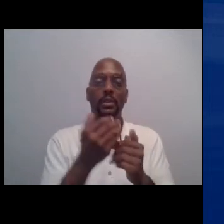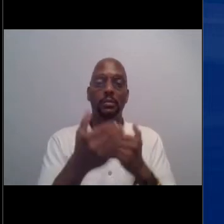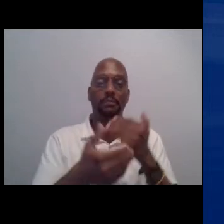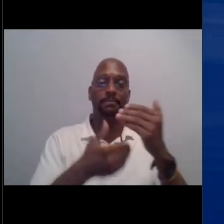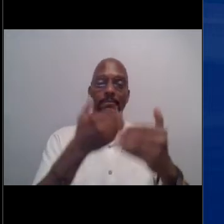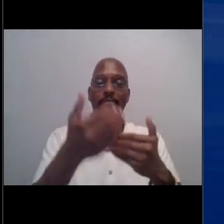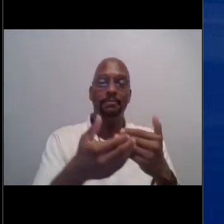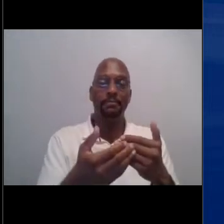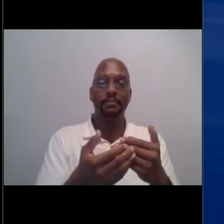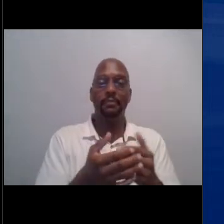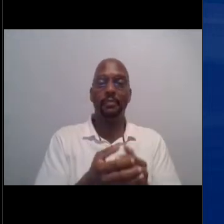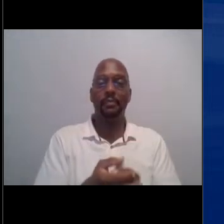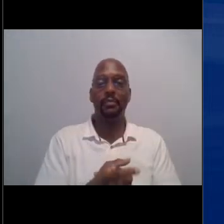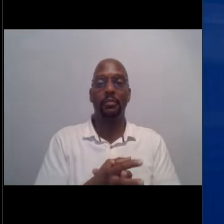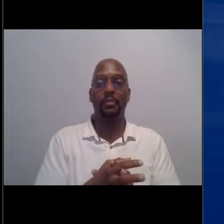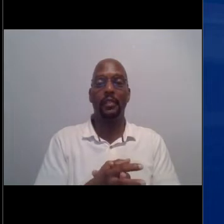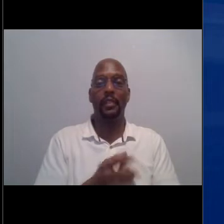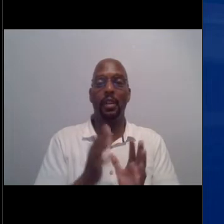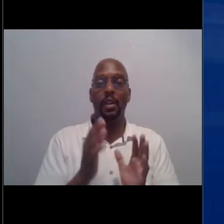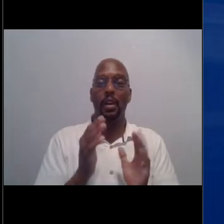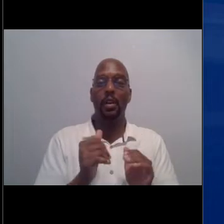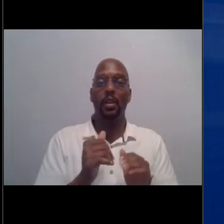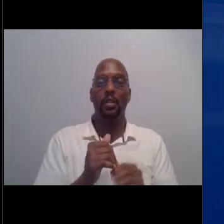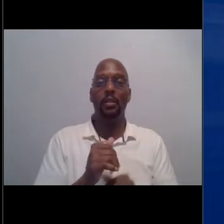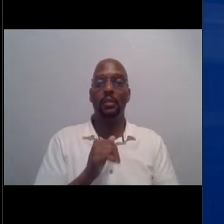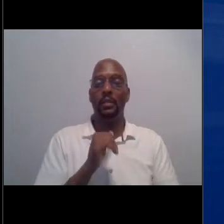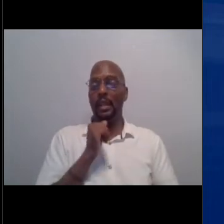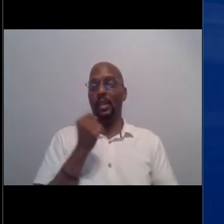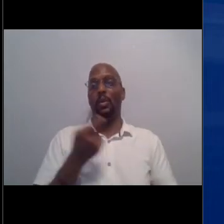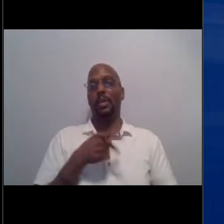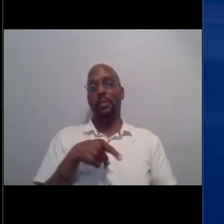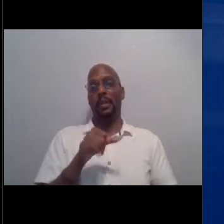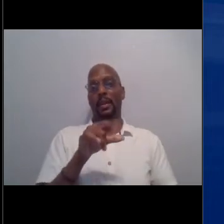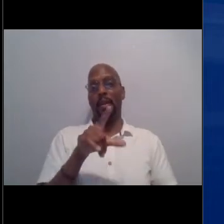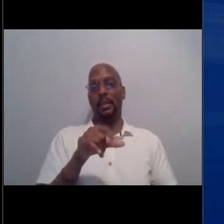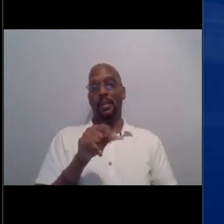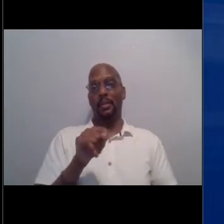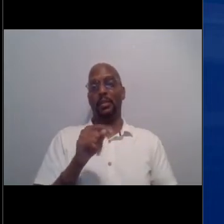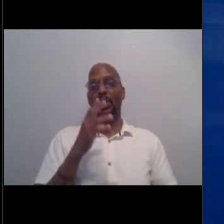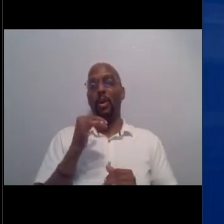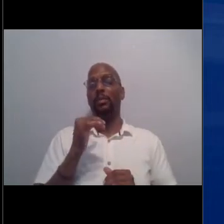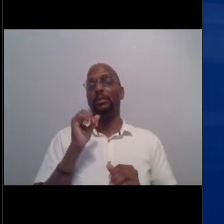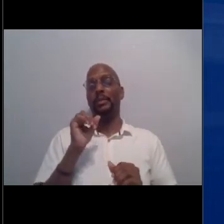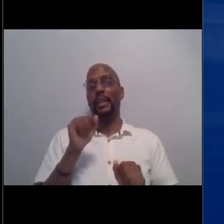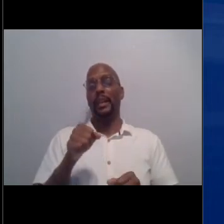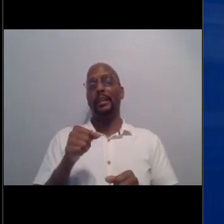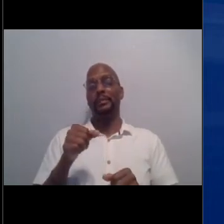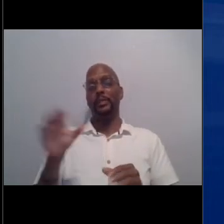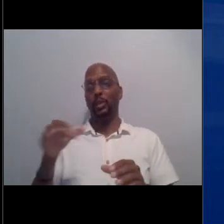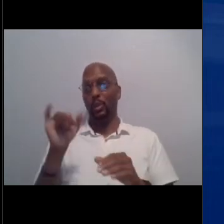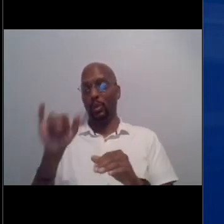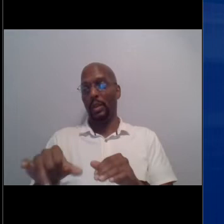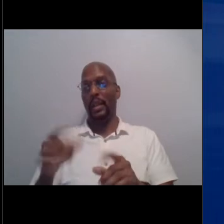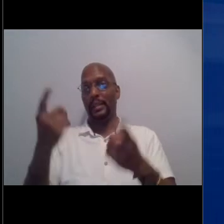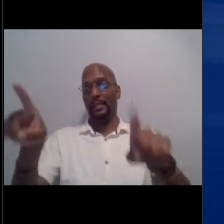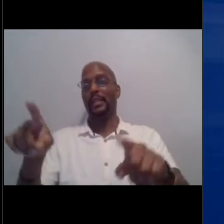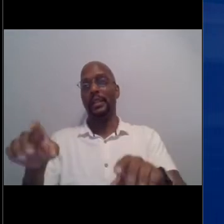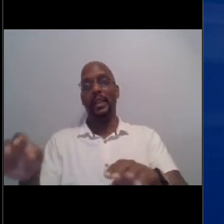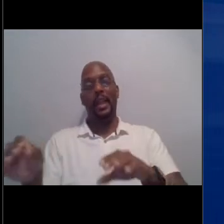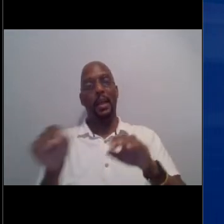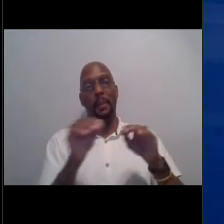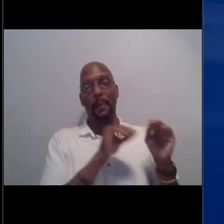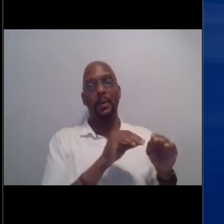moving forward with this project. And hopefully it won't be a pilot. Hopefully this will be replicated, because this is a relatively inexpensive